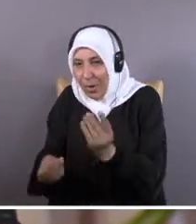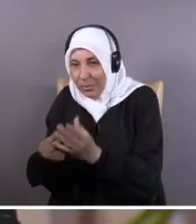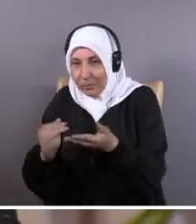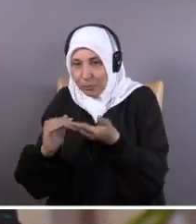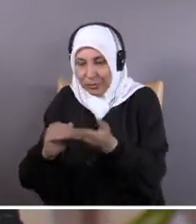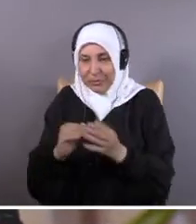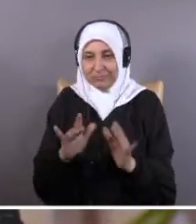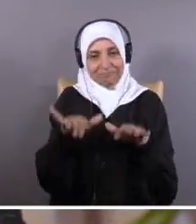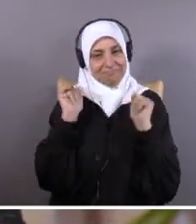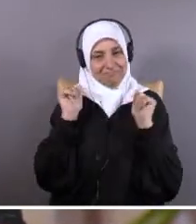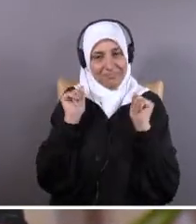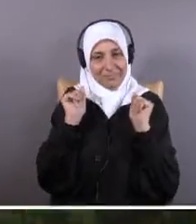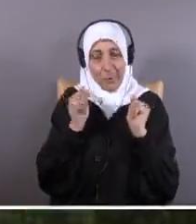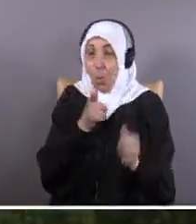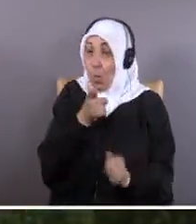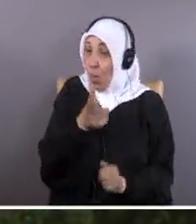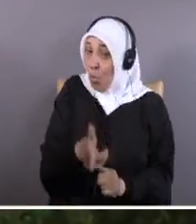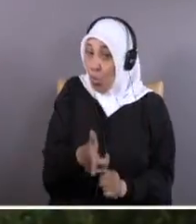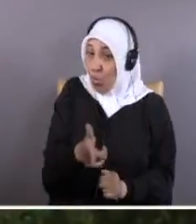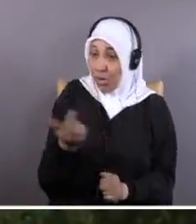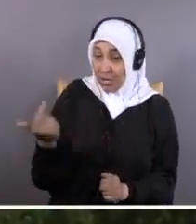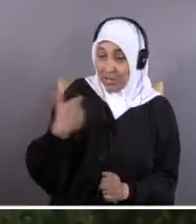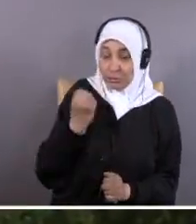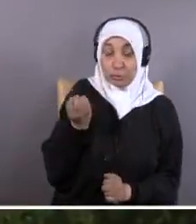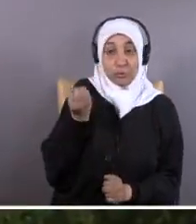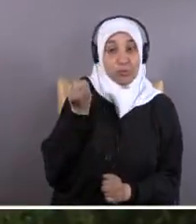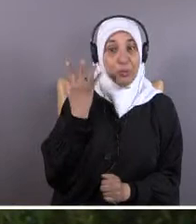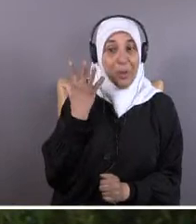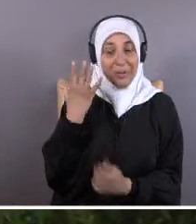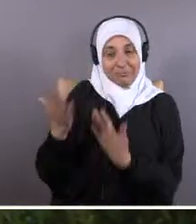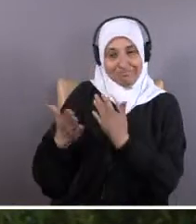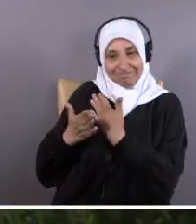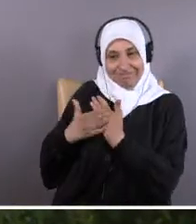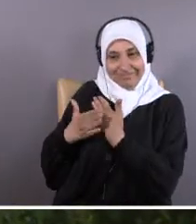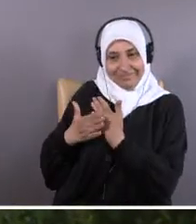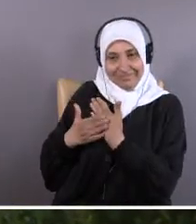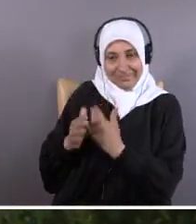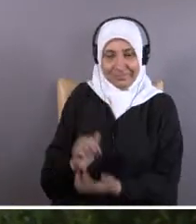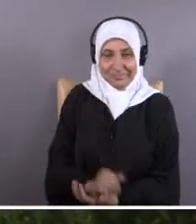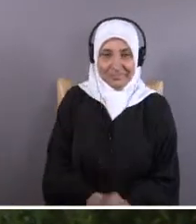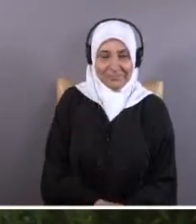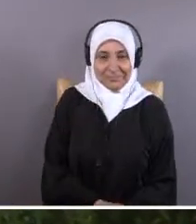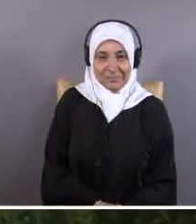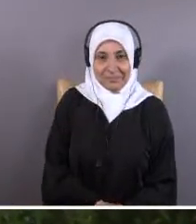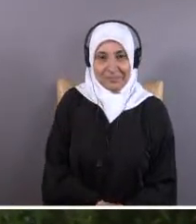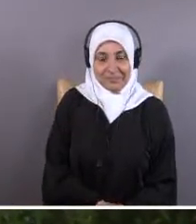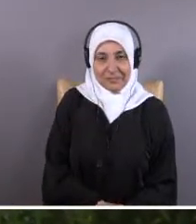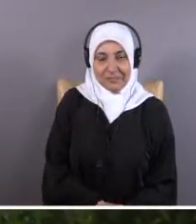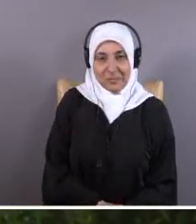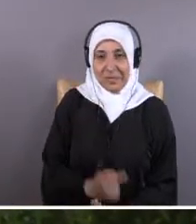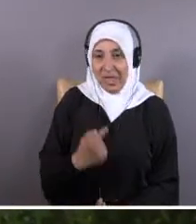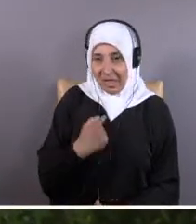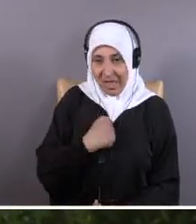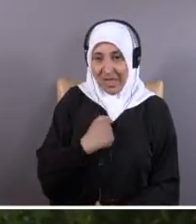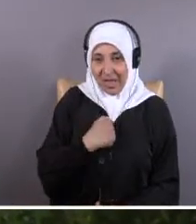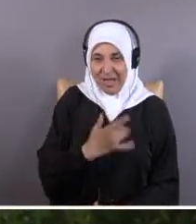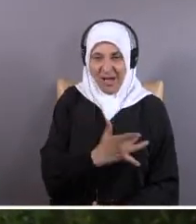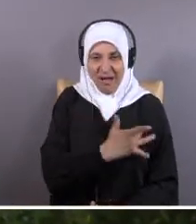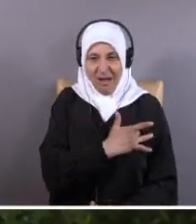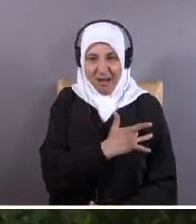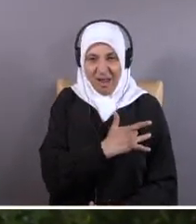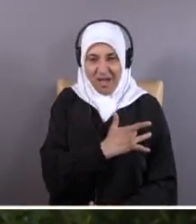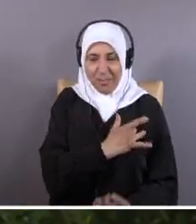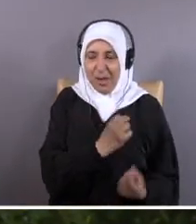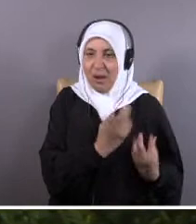says to me in the morning, my husband, I'm officially retired today.